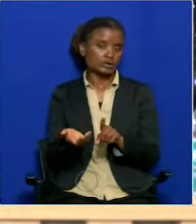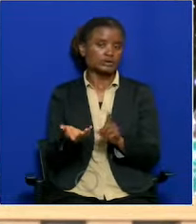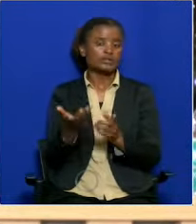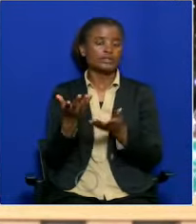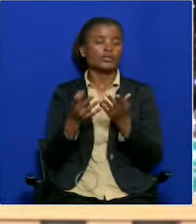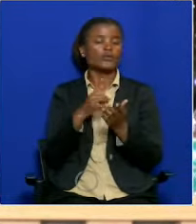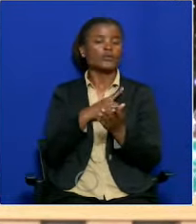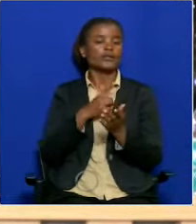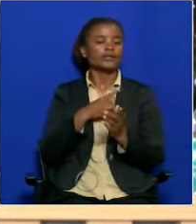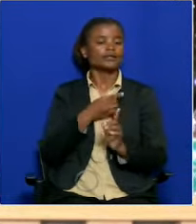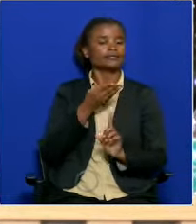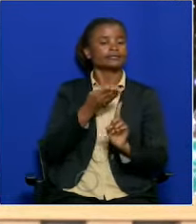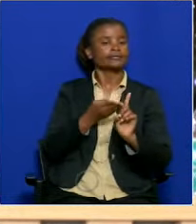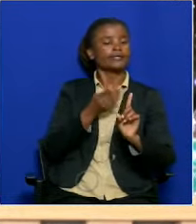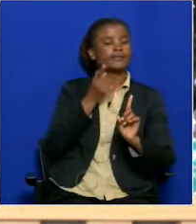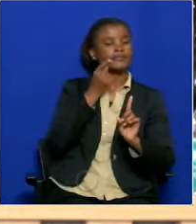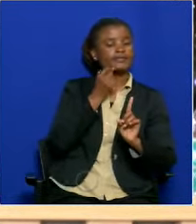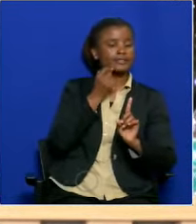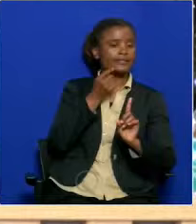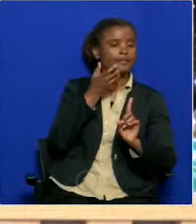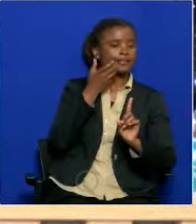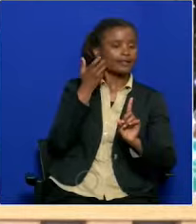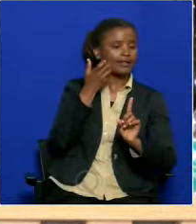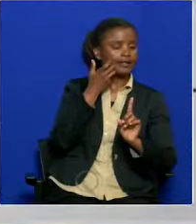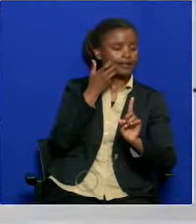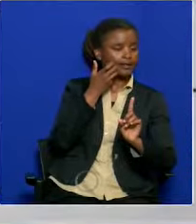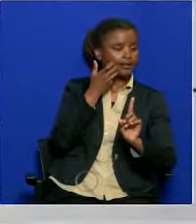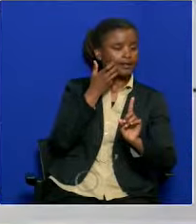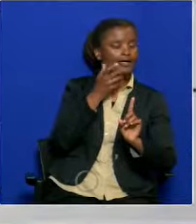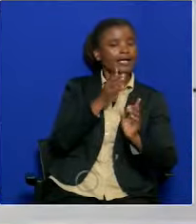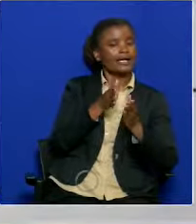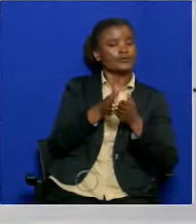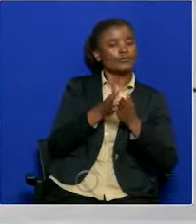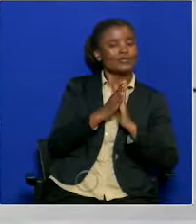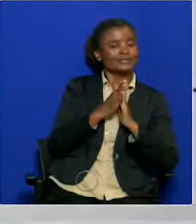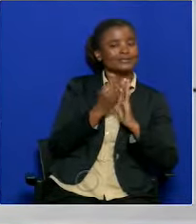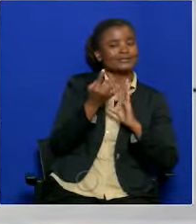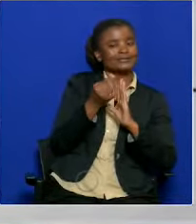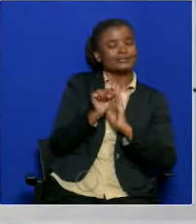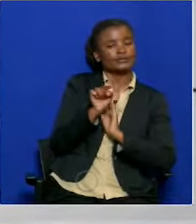through you and not directly to Sergeant Nkosi?